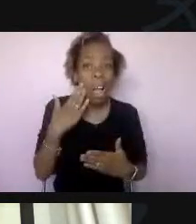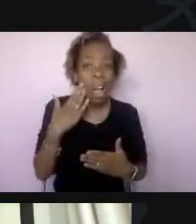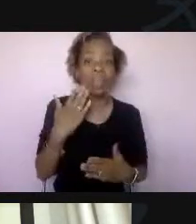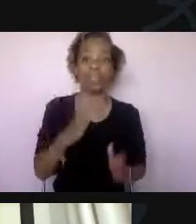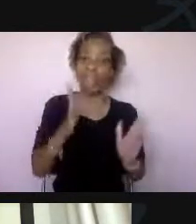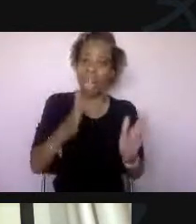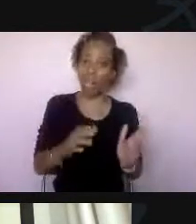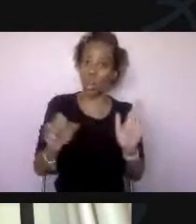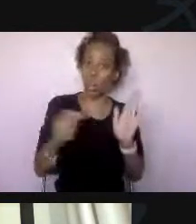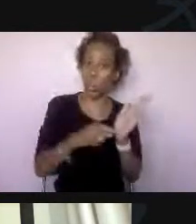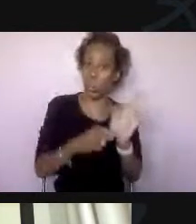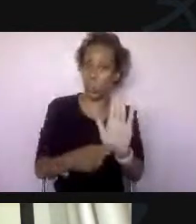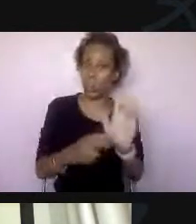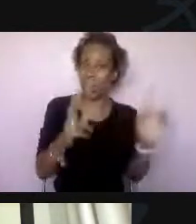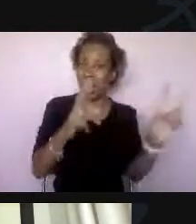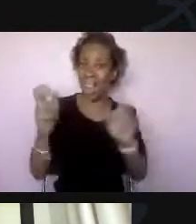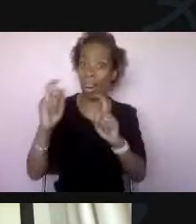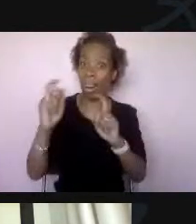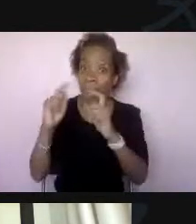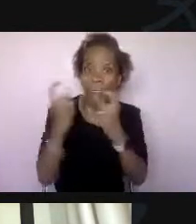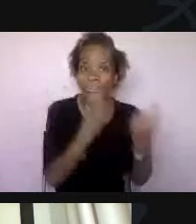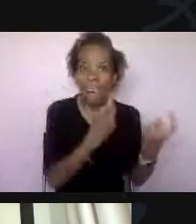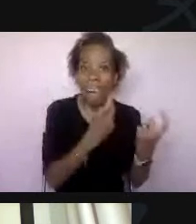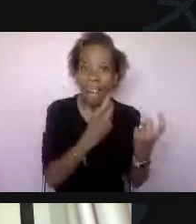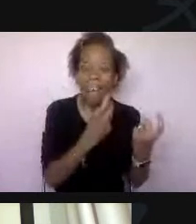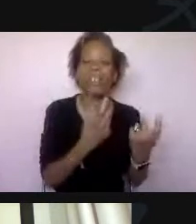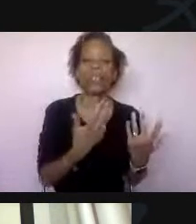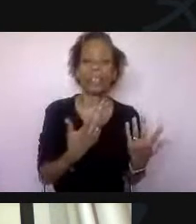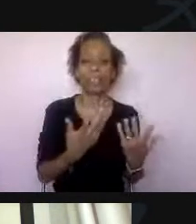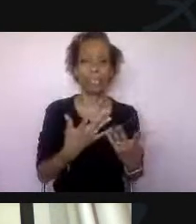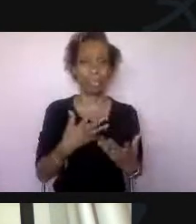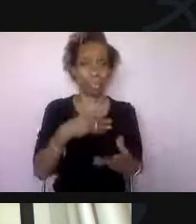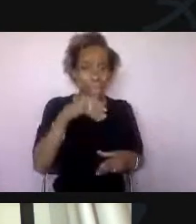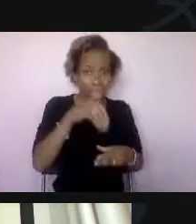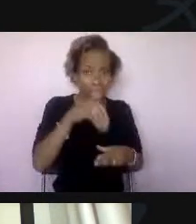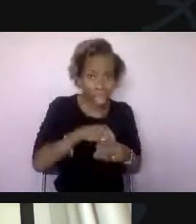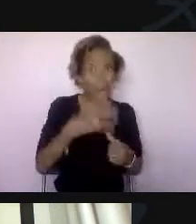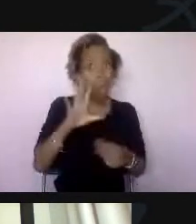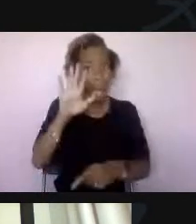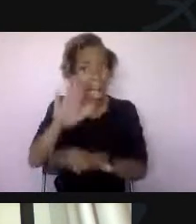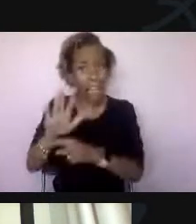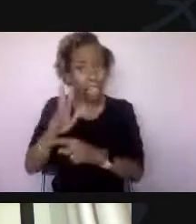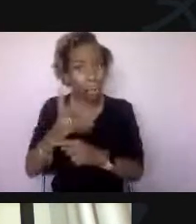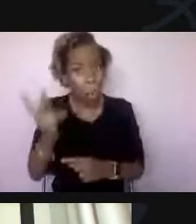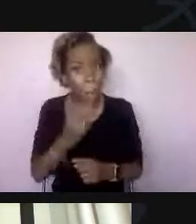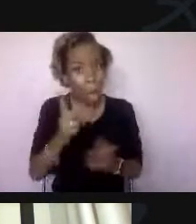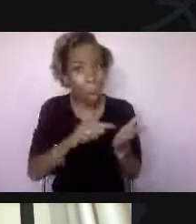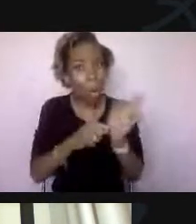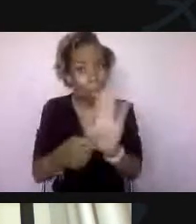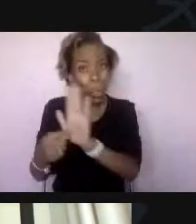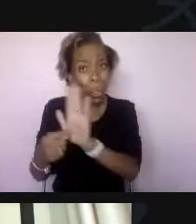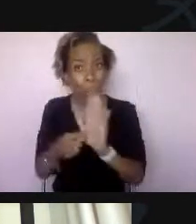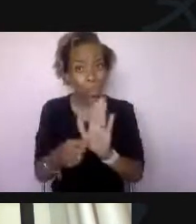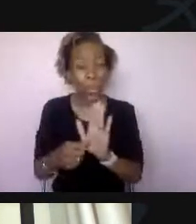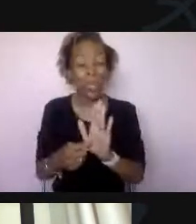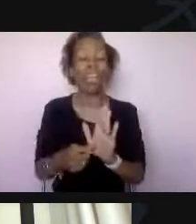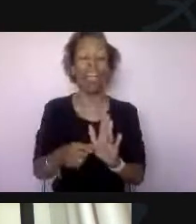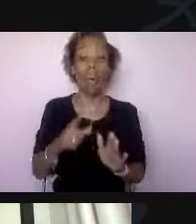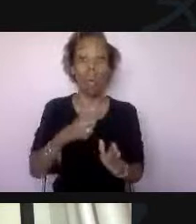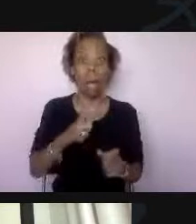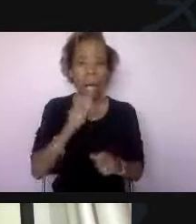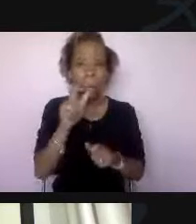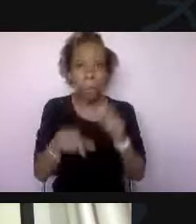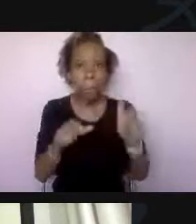might use that not just amongst your staff internally, but also externally as well. It's the sort of stuff you want to publicise, because that's the stuff that can